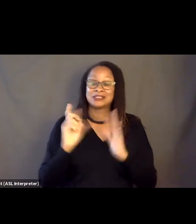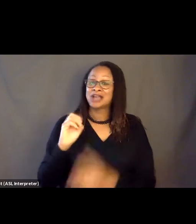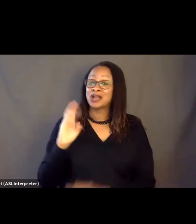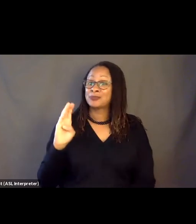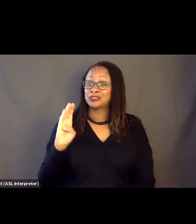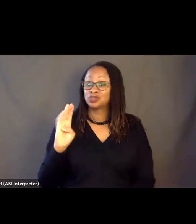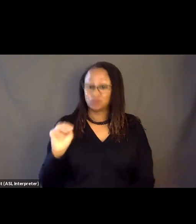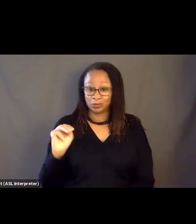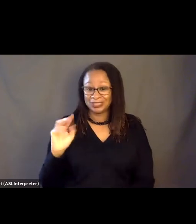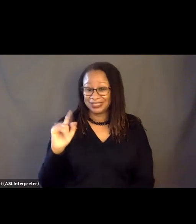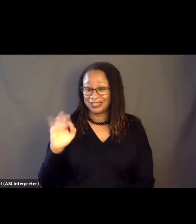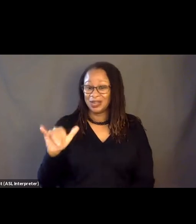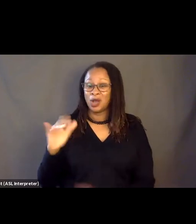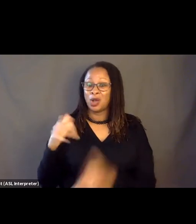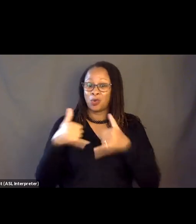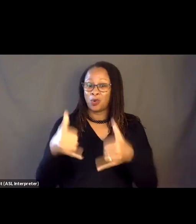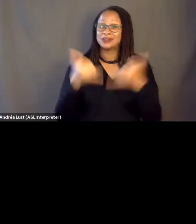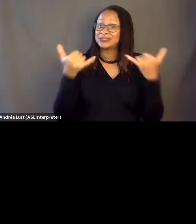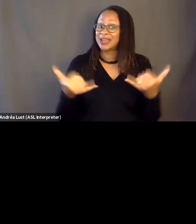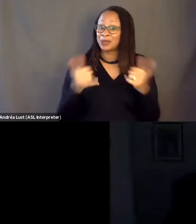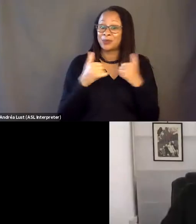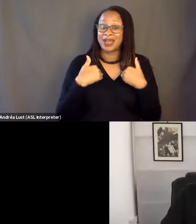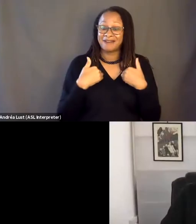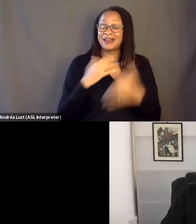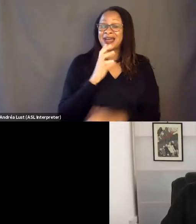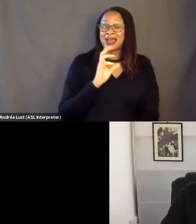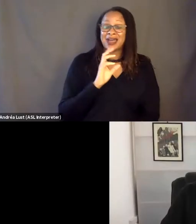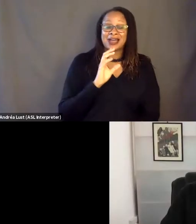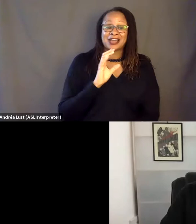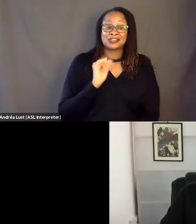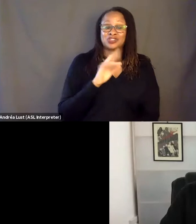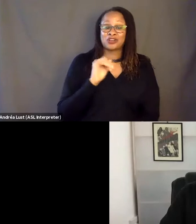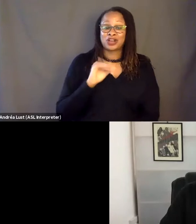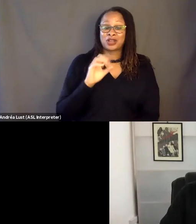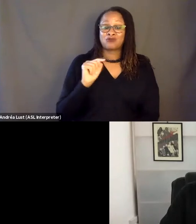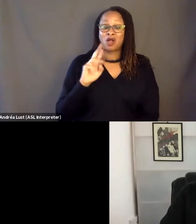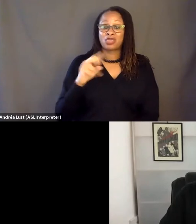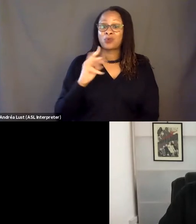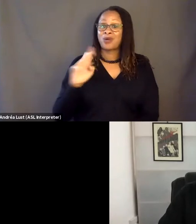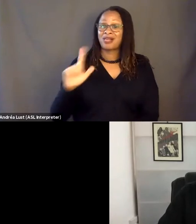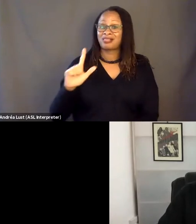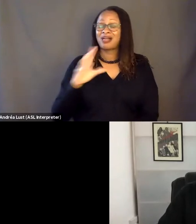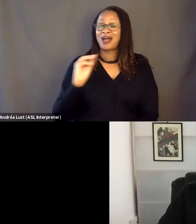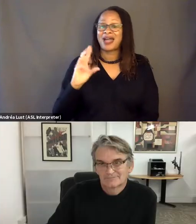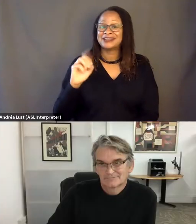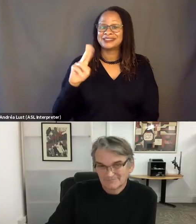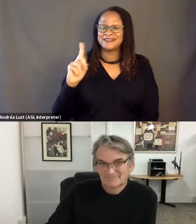the director, Jerry Rothwell, and David Mitchell, who is a participant, a very important participant in the movie.